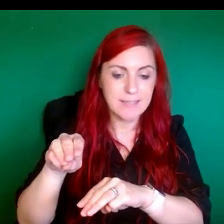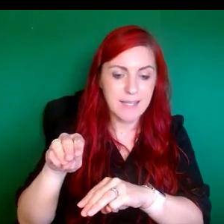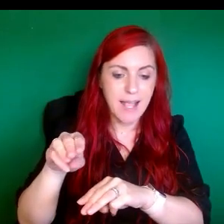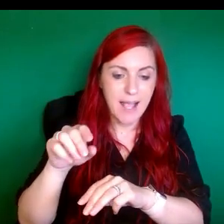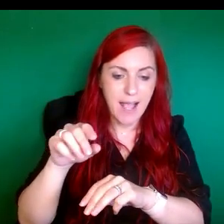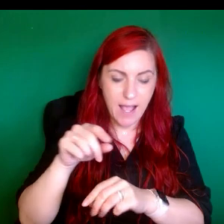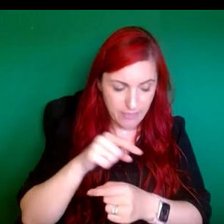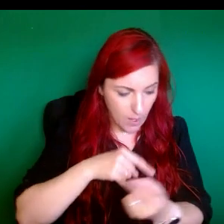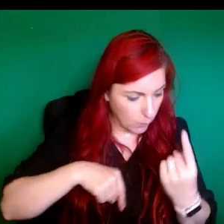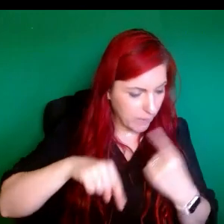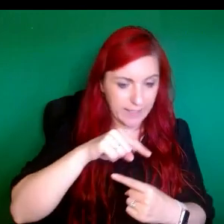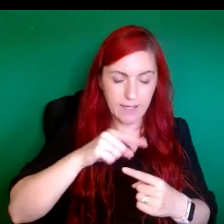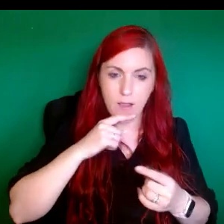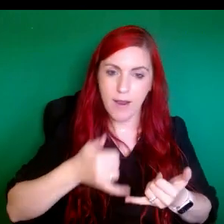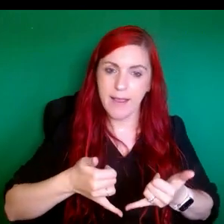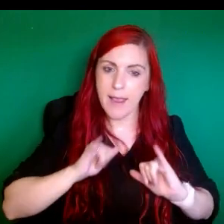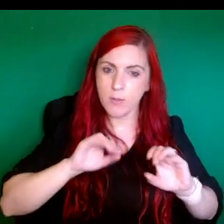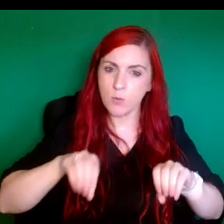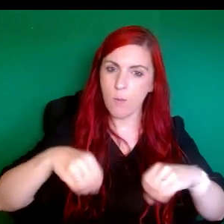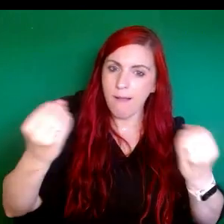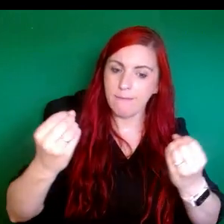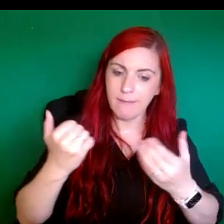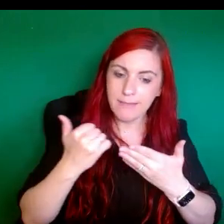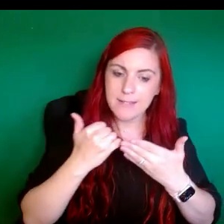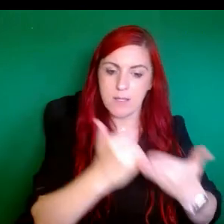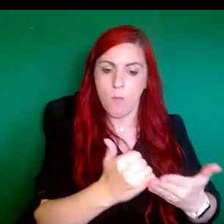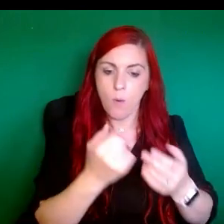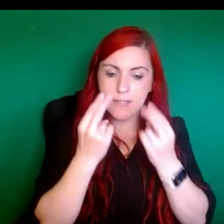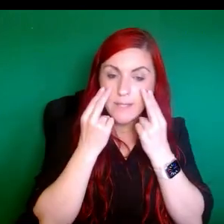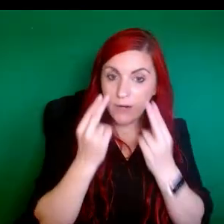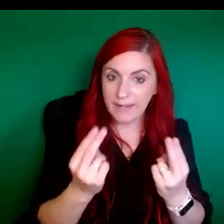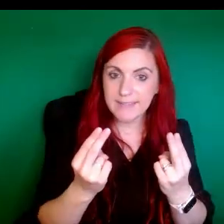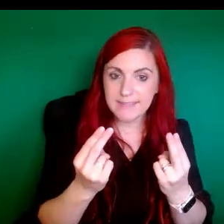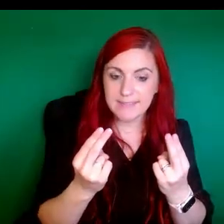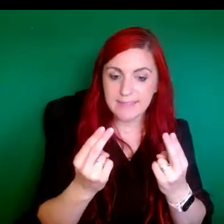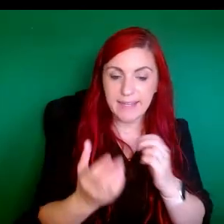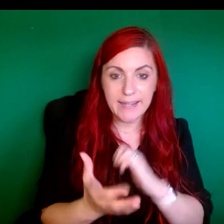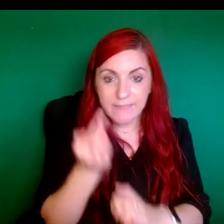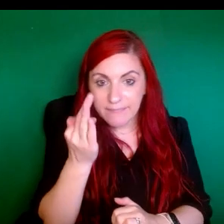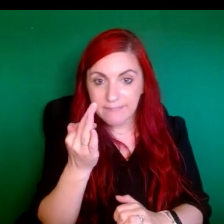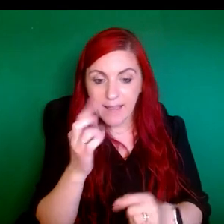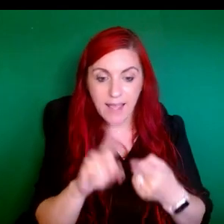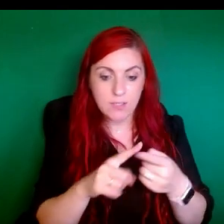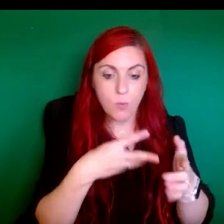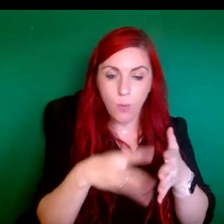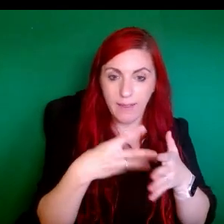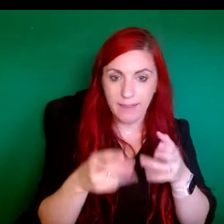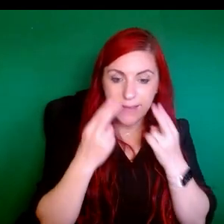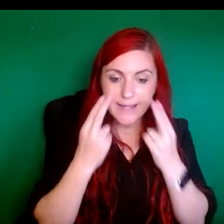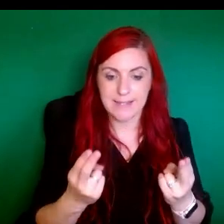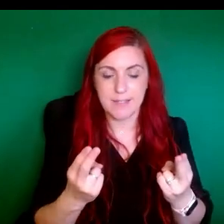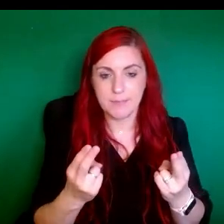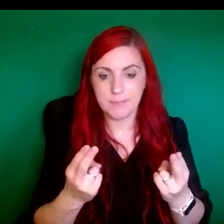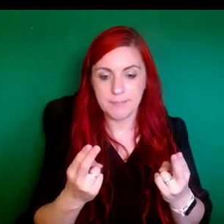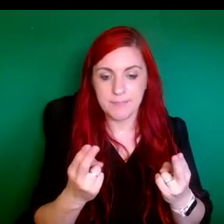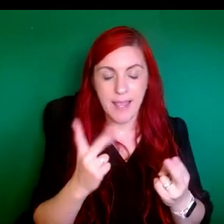the supports that are needed if and when they're needed. And I can see that when we're